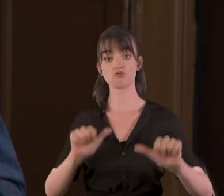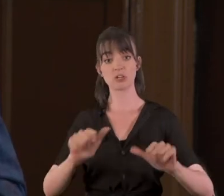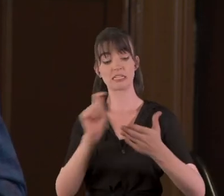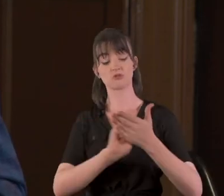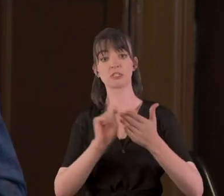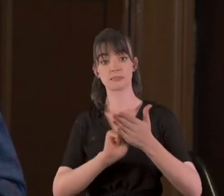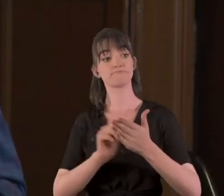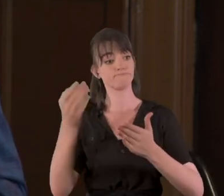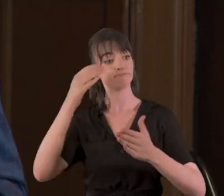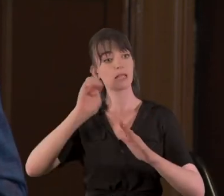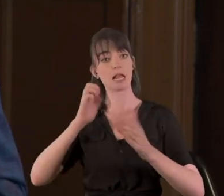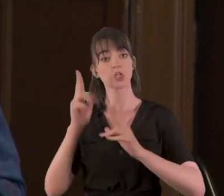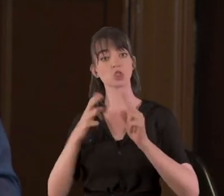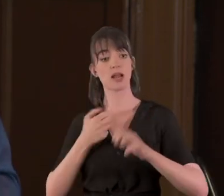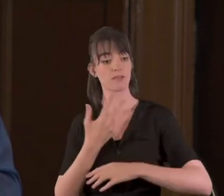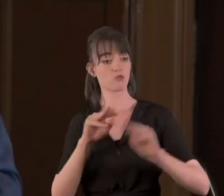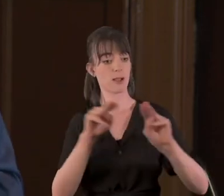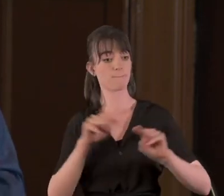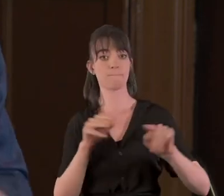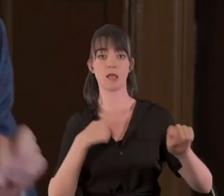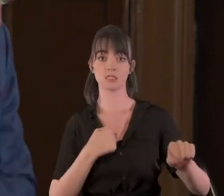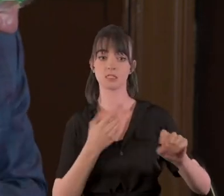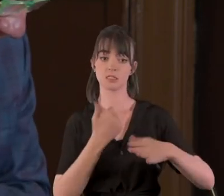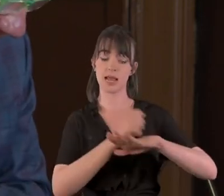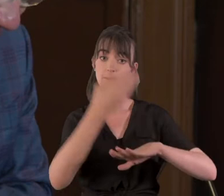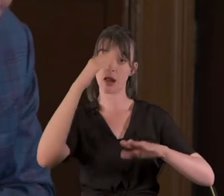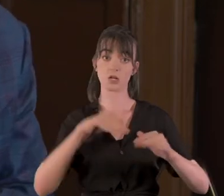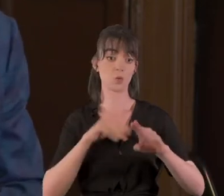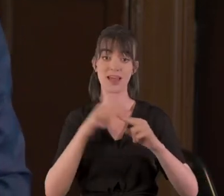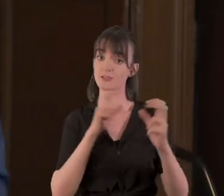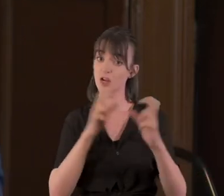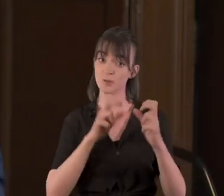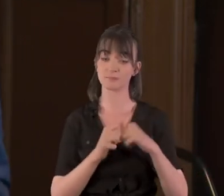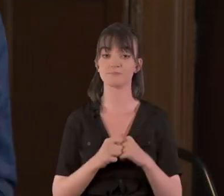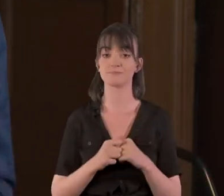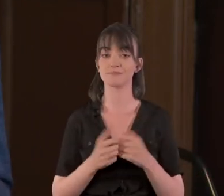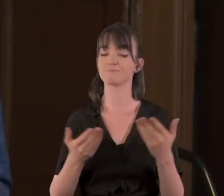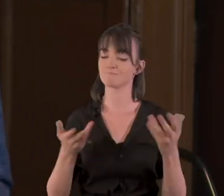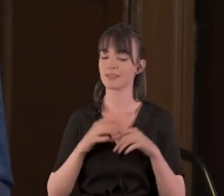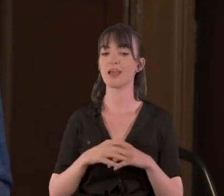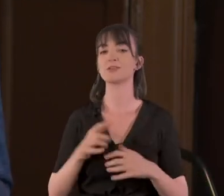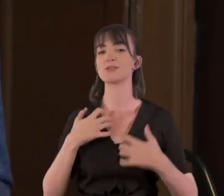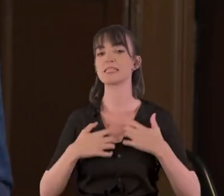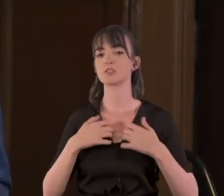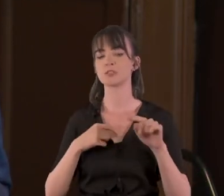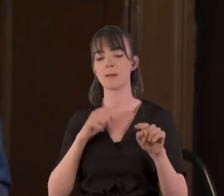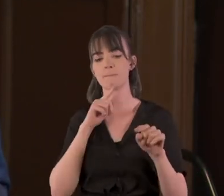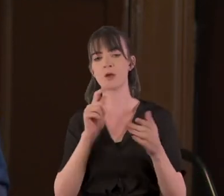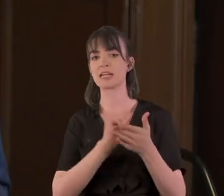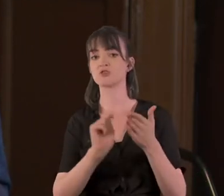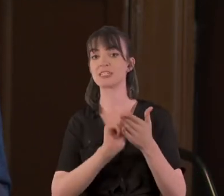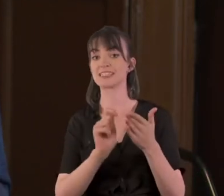serious controversy. And just one point of detail is that there were not three treaty ports in the treaty, there were